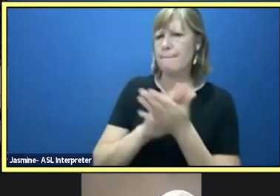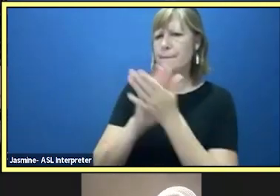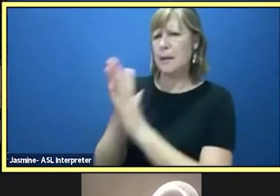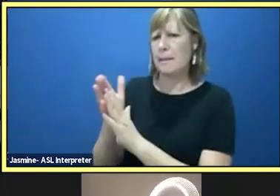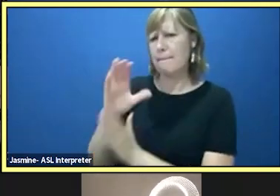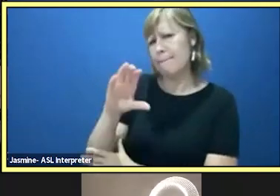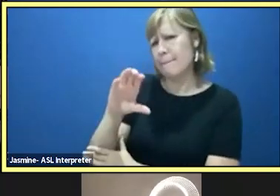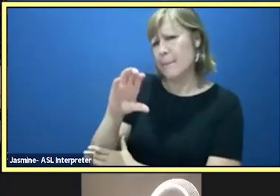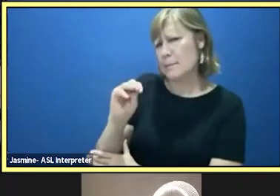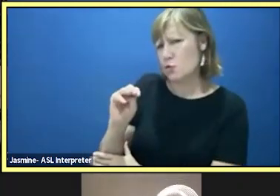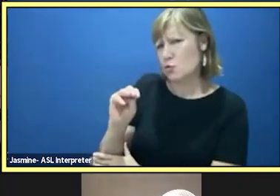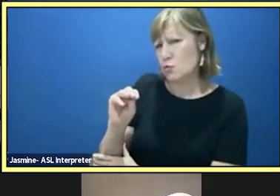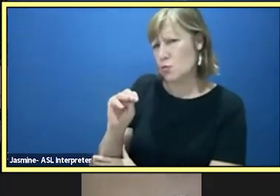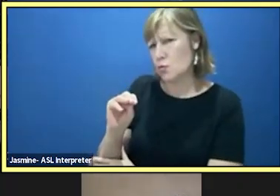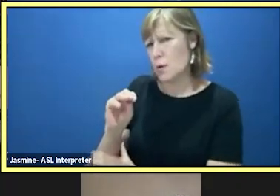how do you choose?